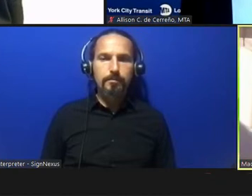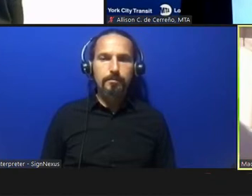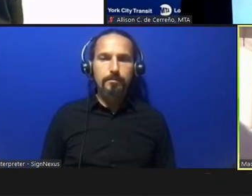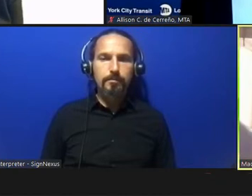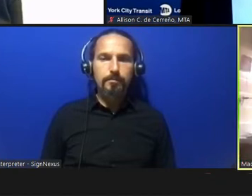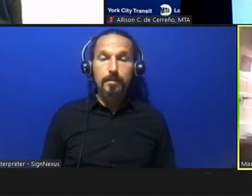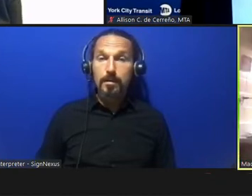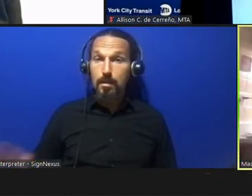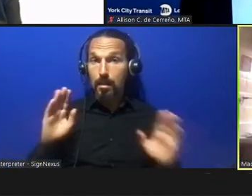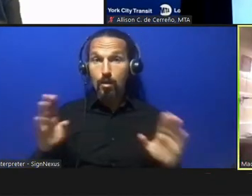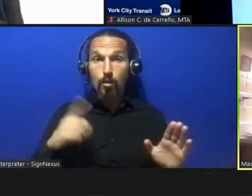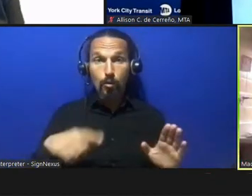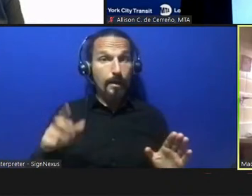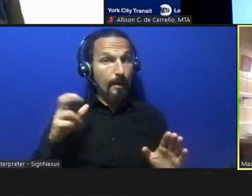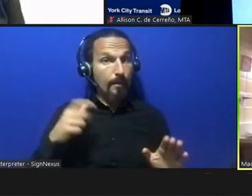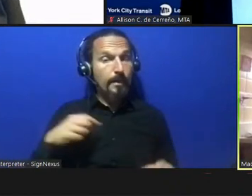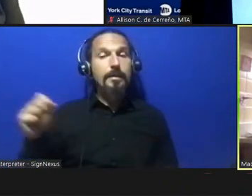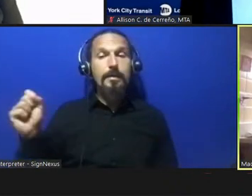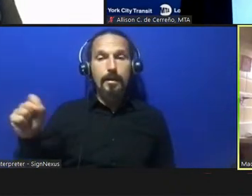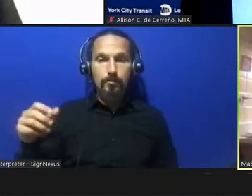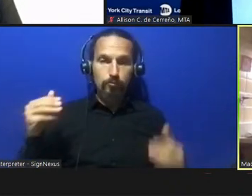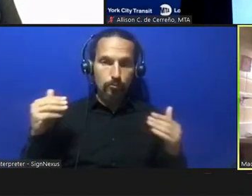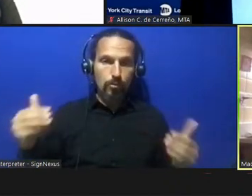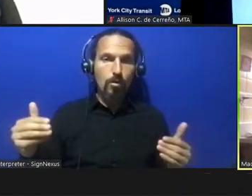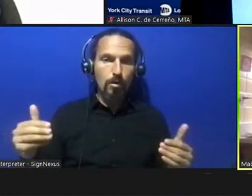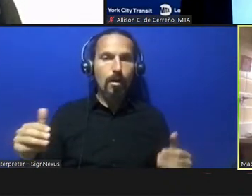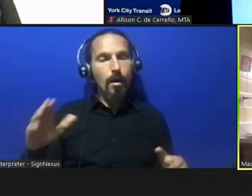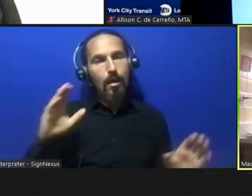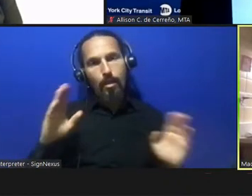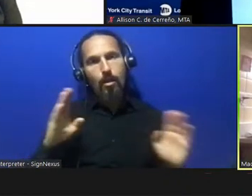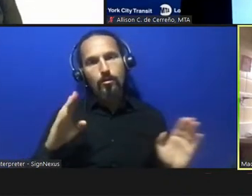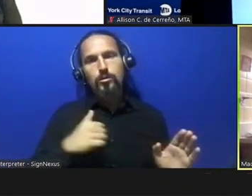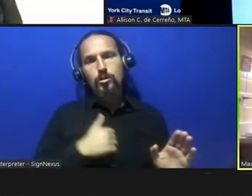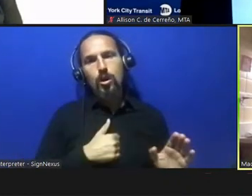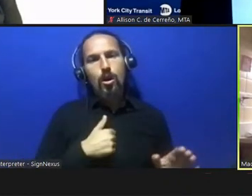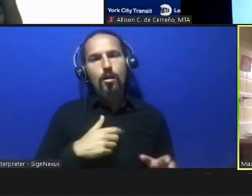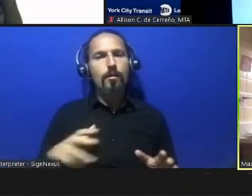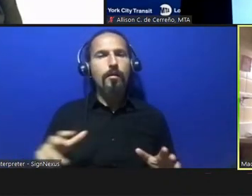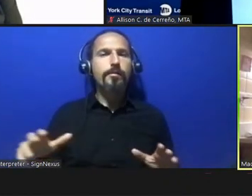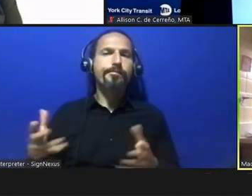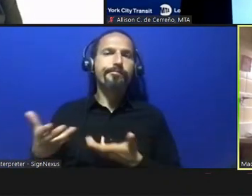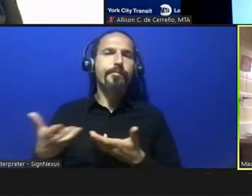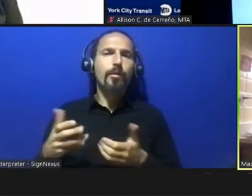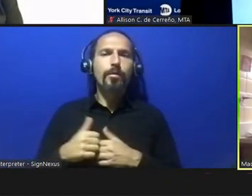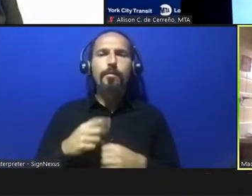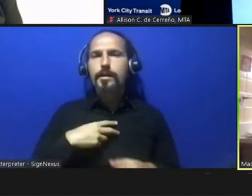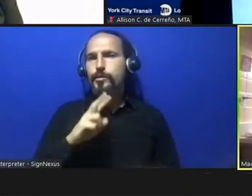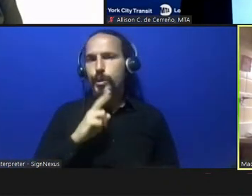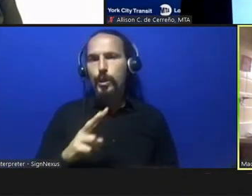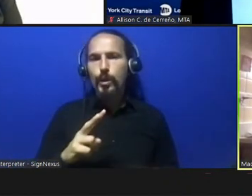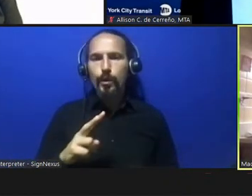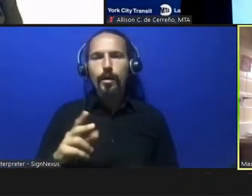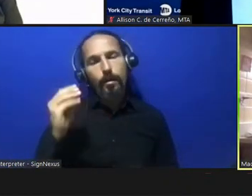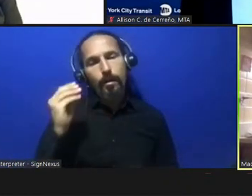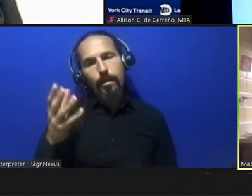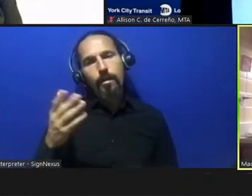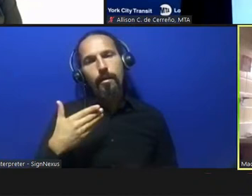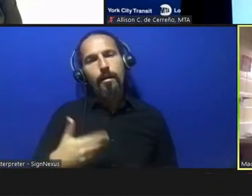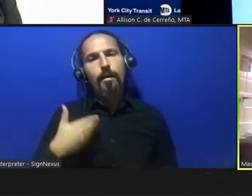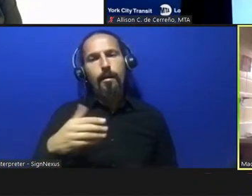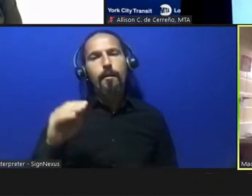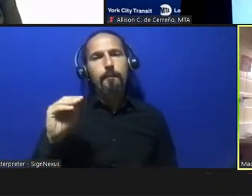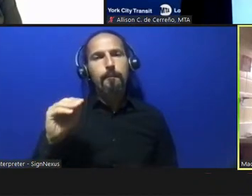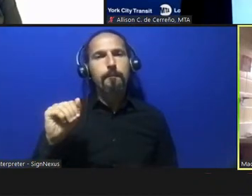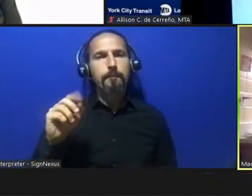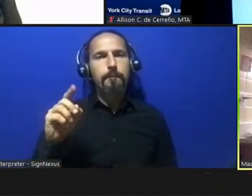hi can you hear me yes please proceed hi i'm sorry i was dealing with my two-year-old um hi my name's madeline i'm